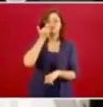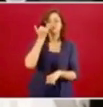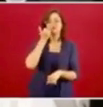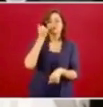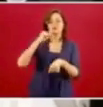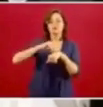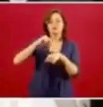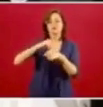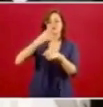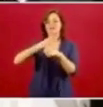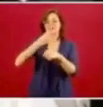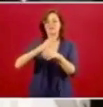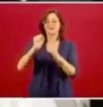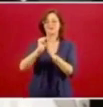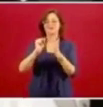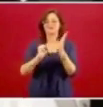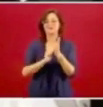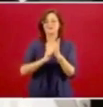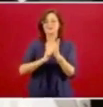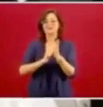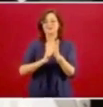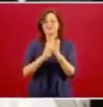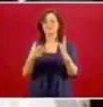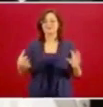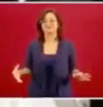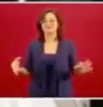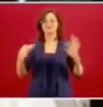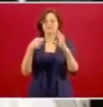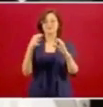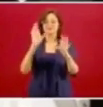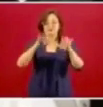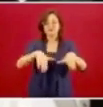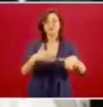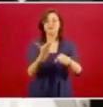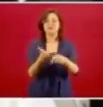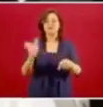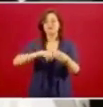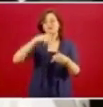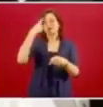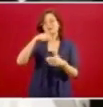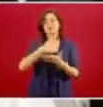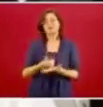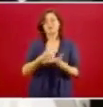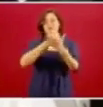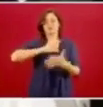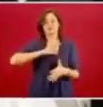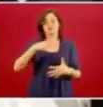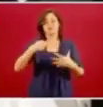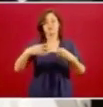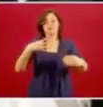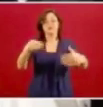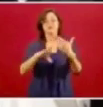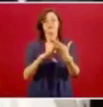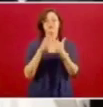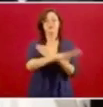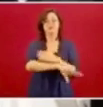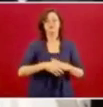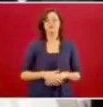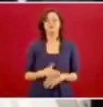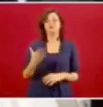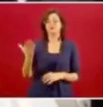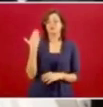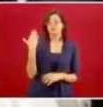phenomenon? What does this mean? Is there a lack of coordination between the federal level and the local level within the health